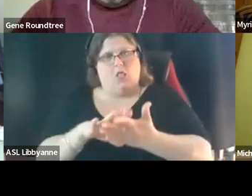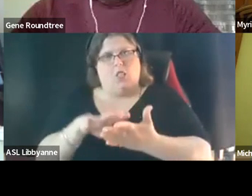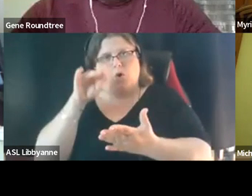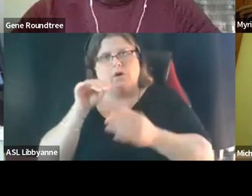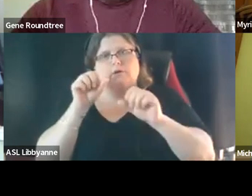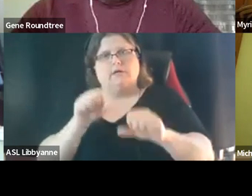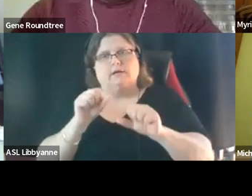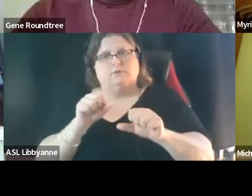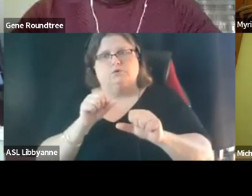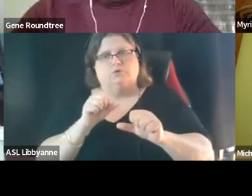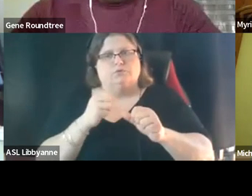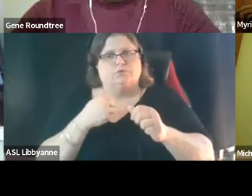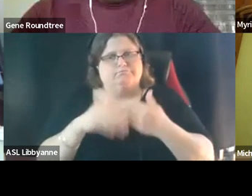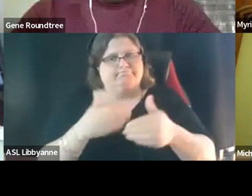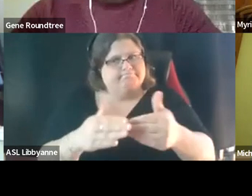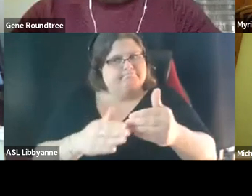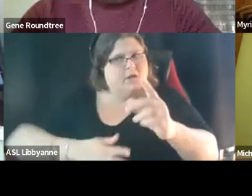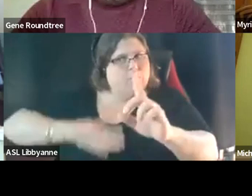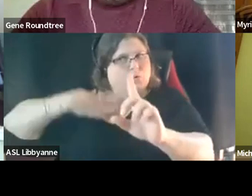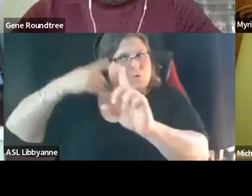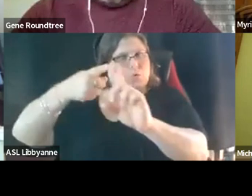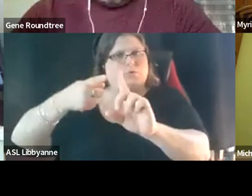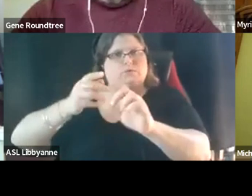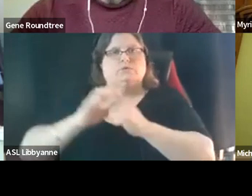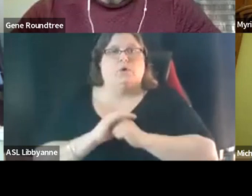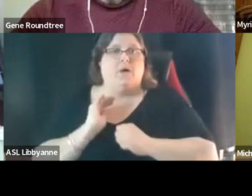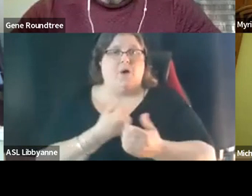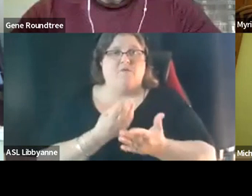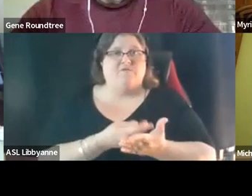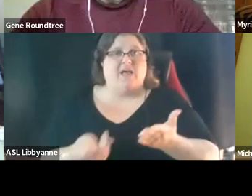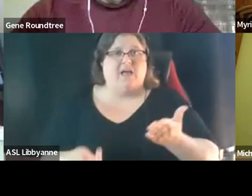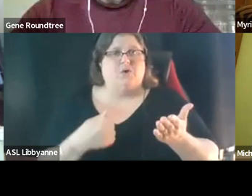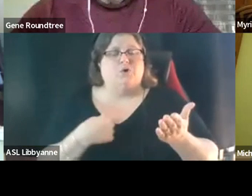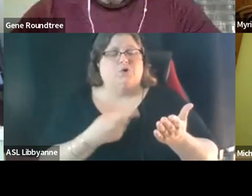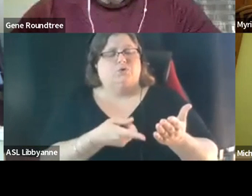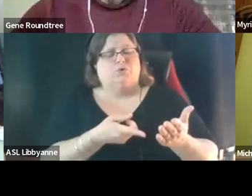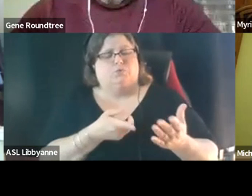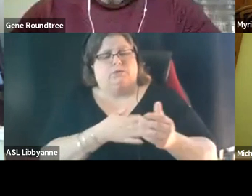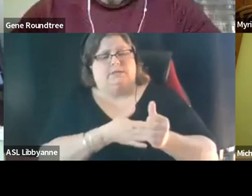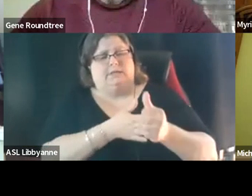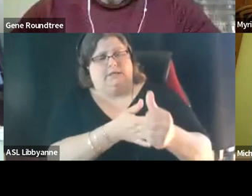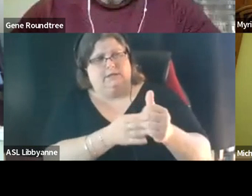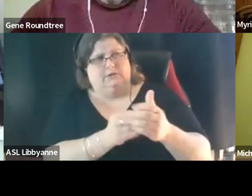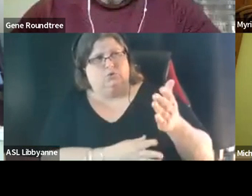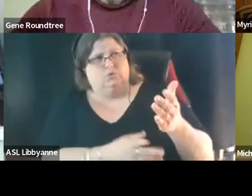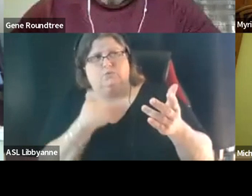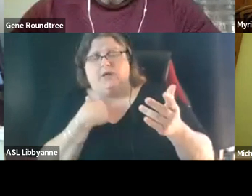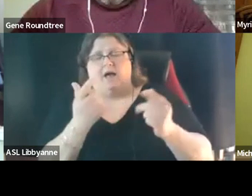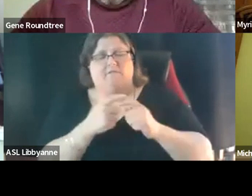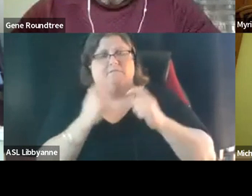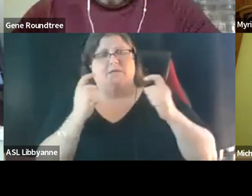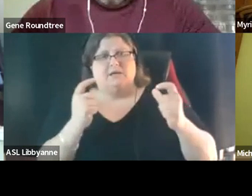aspirations. Our failures lead to disengaged students and significant achievement gaps.